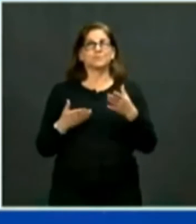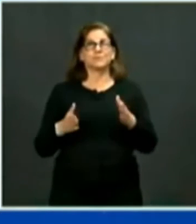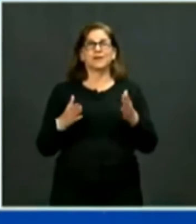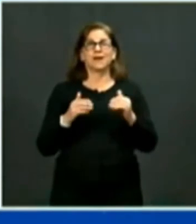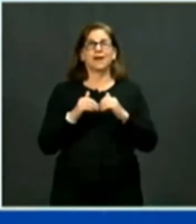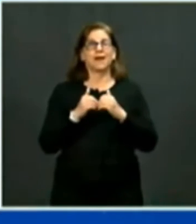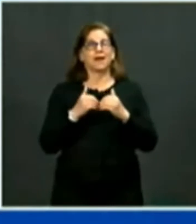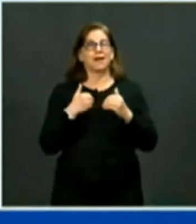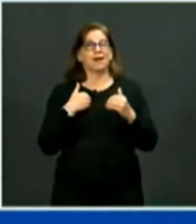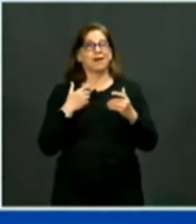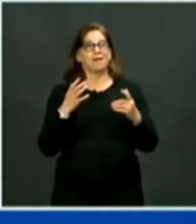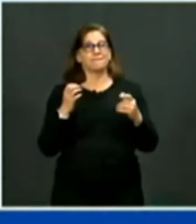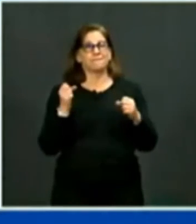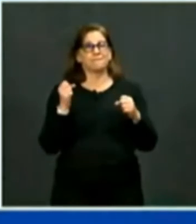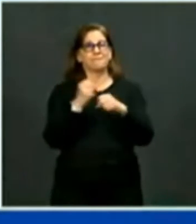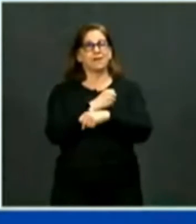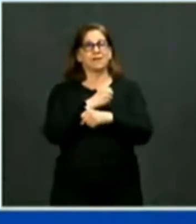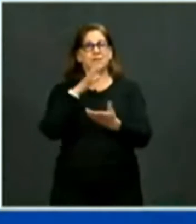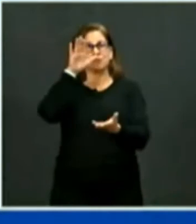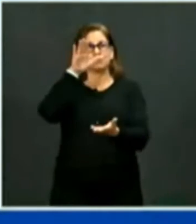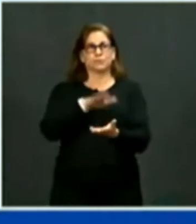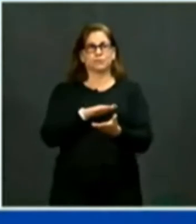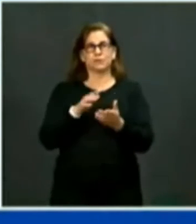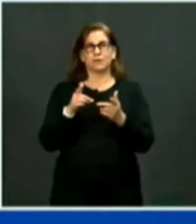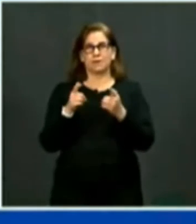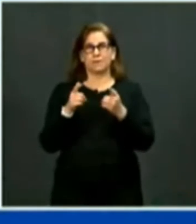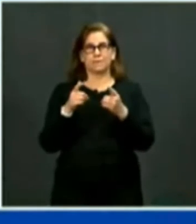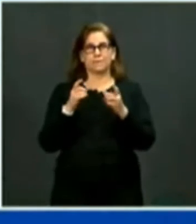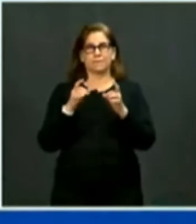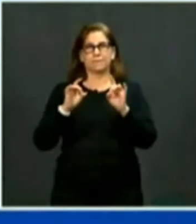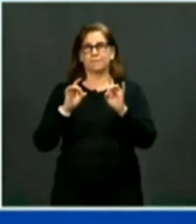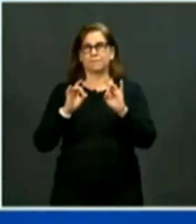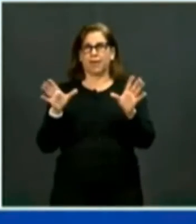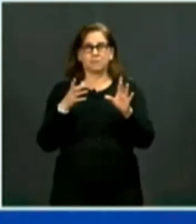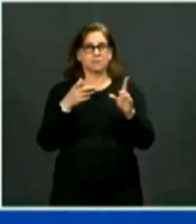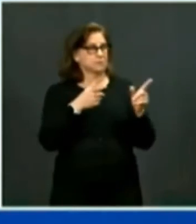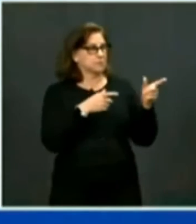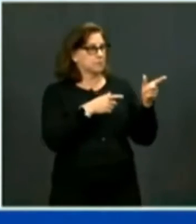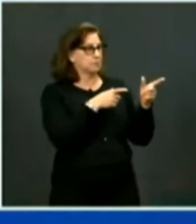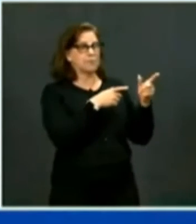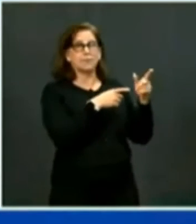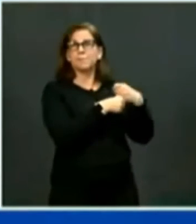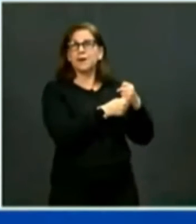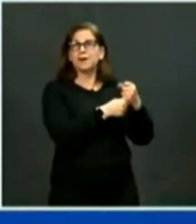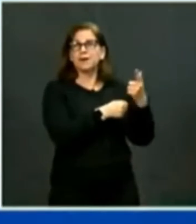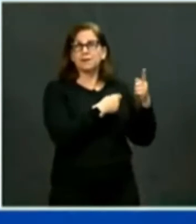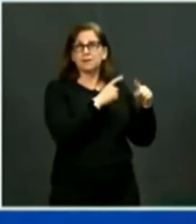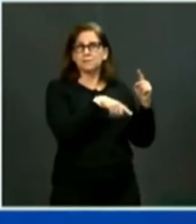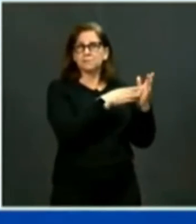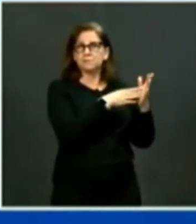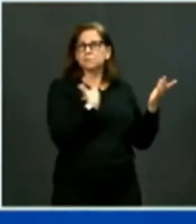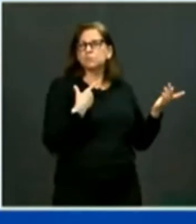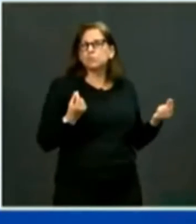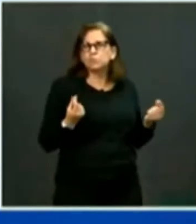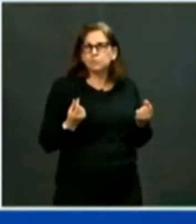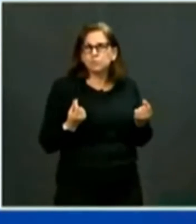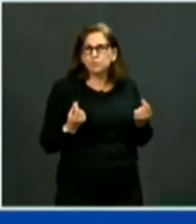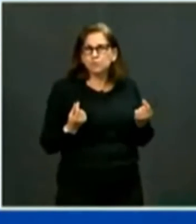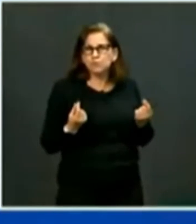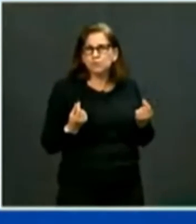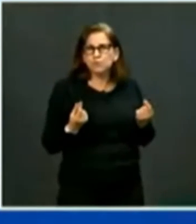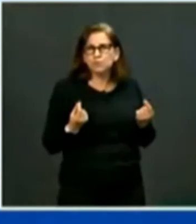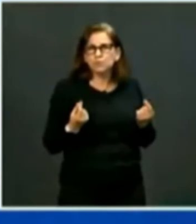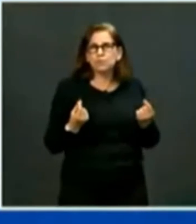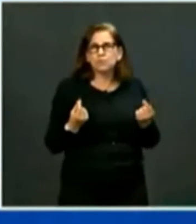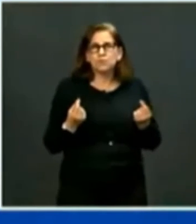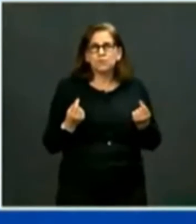from being sued. Lies. If I get one thing on my list, the Lord came down and said, Joe, you get one of these, give me that